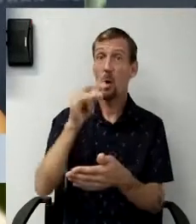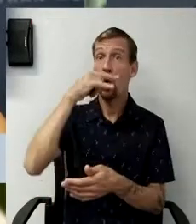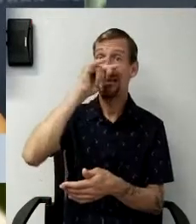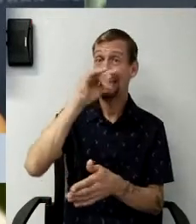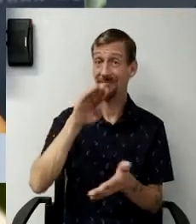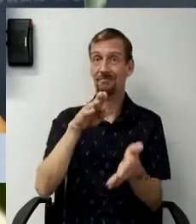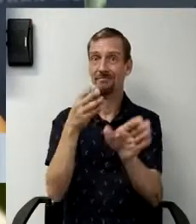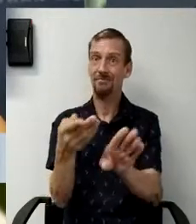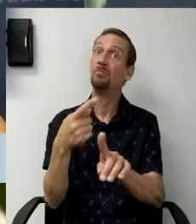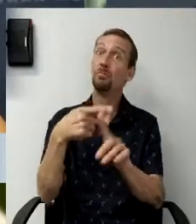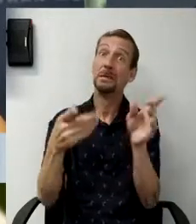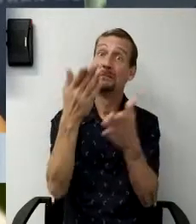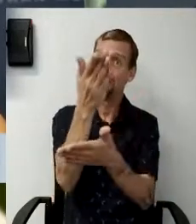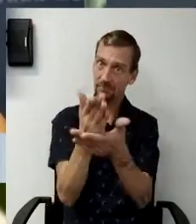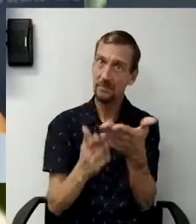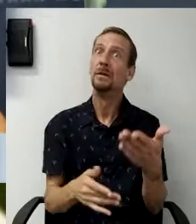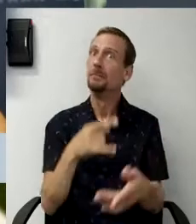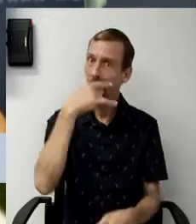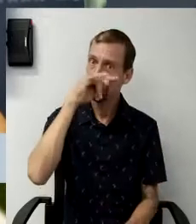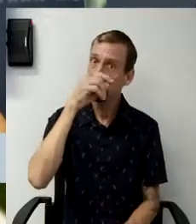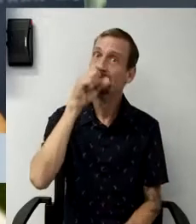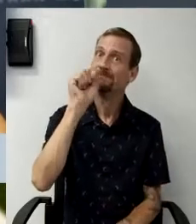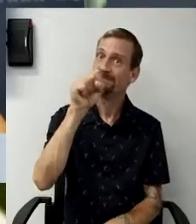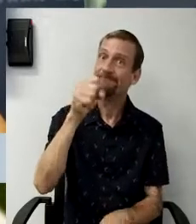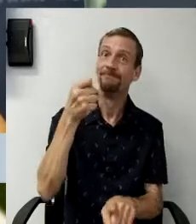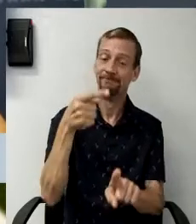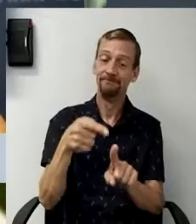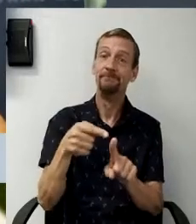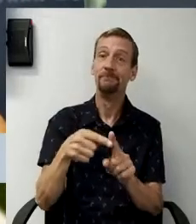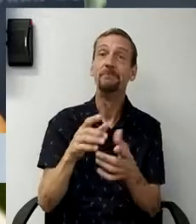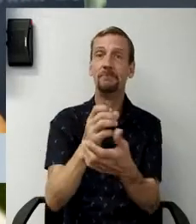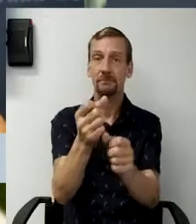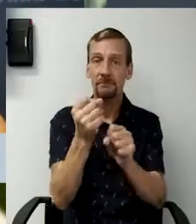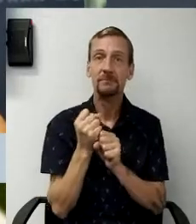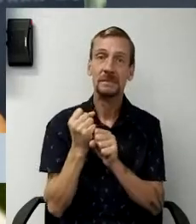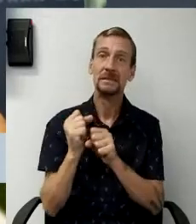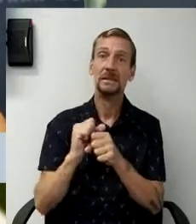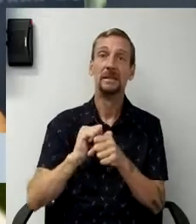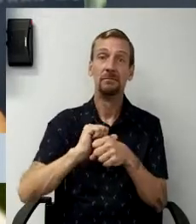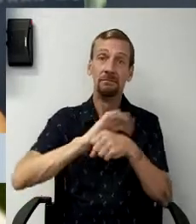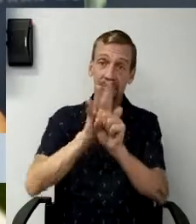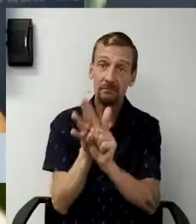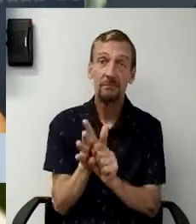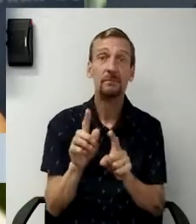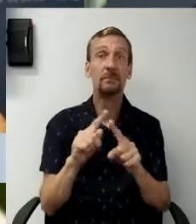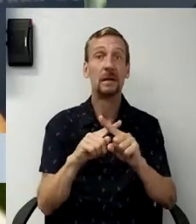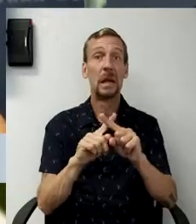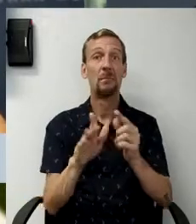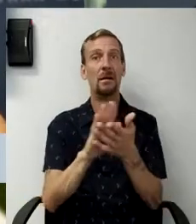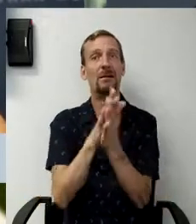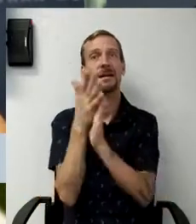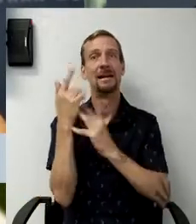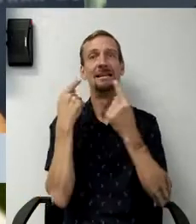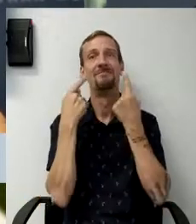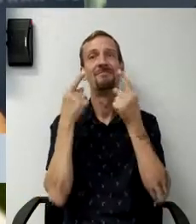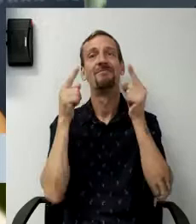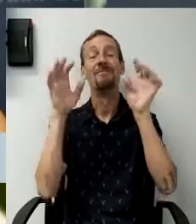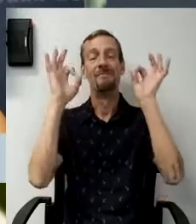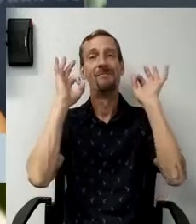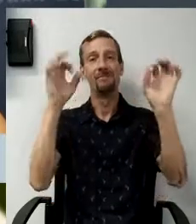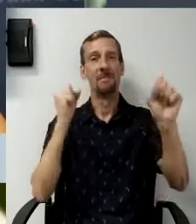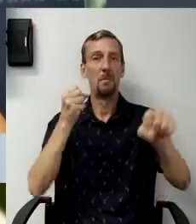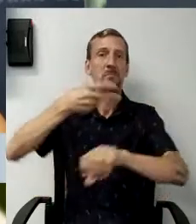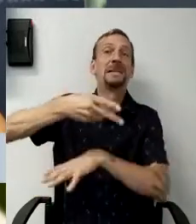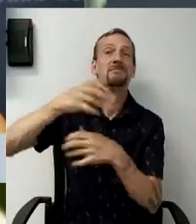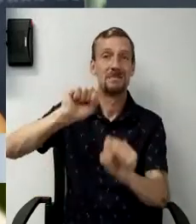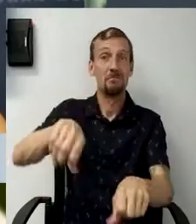but there are kids that are getting the virus, but they've been successfully able to overcome